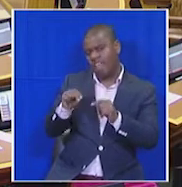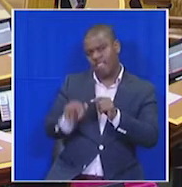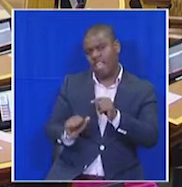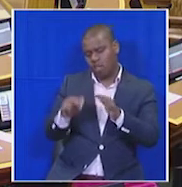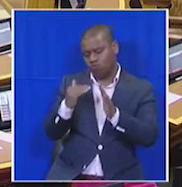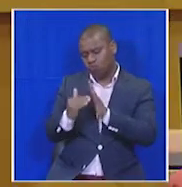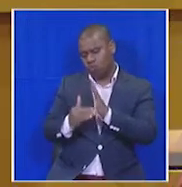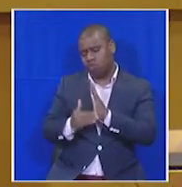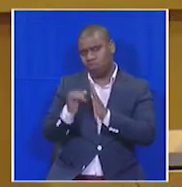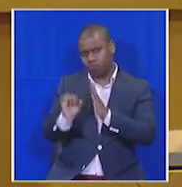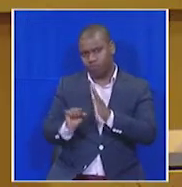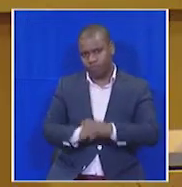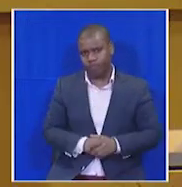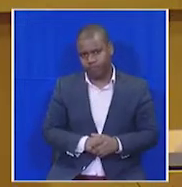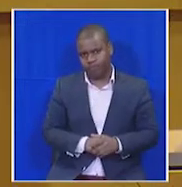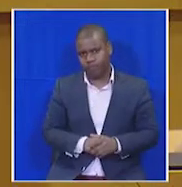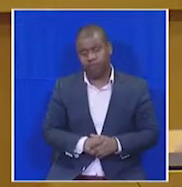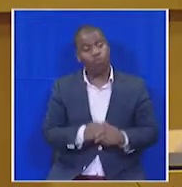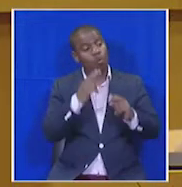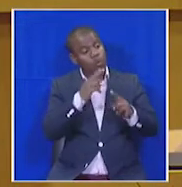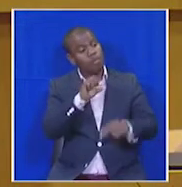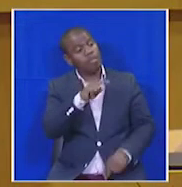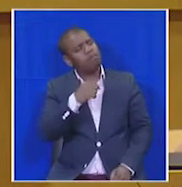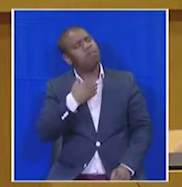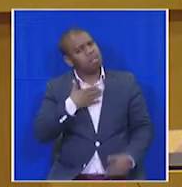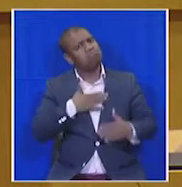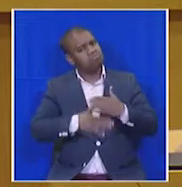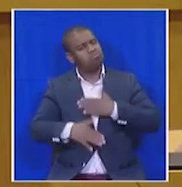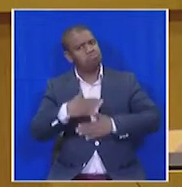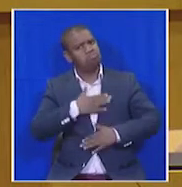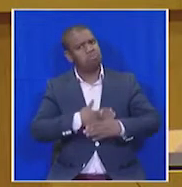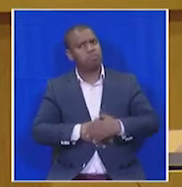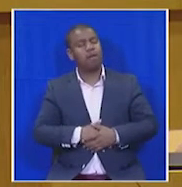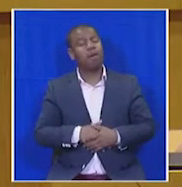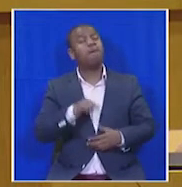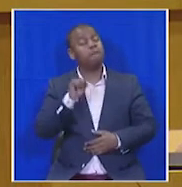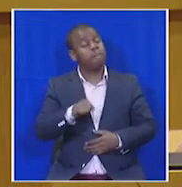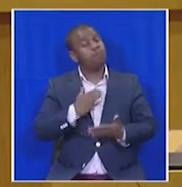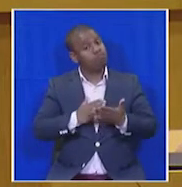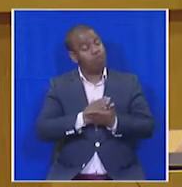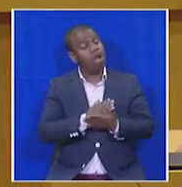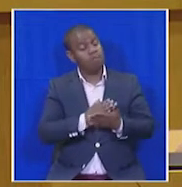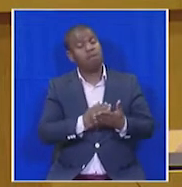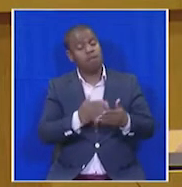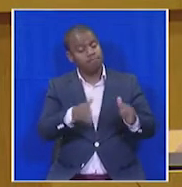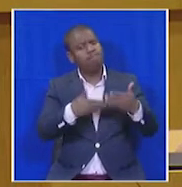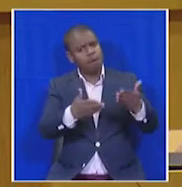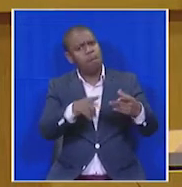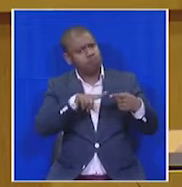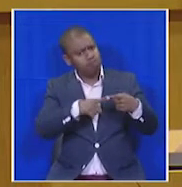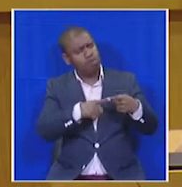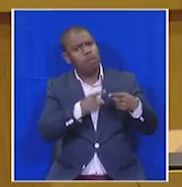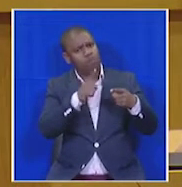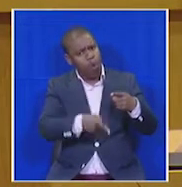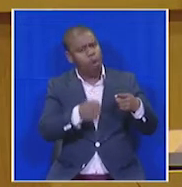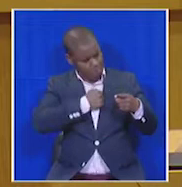Honorable Steenhuisen, let me be patient with you. Honorable Steenhuisen. No, it's not patient. It's my right to raise a point of order in terms of the rules of the House.